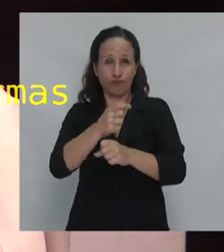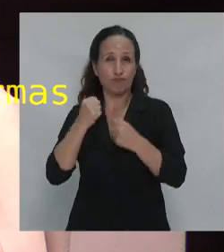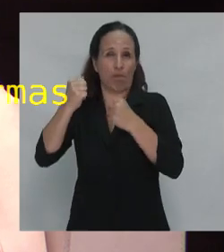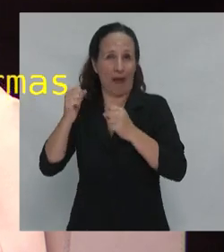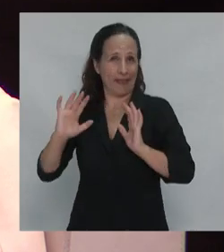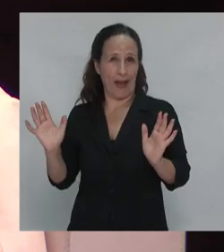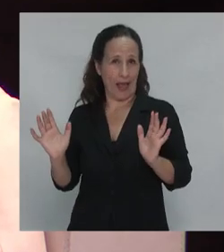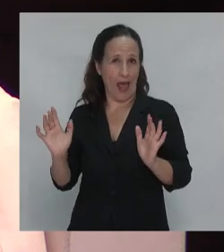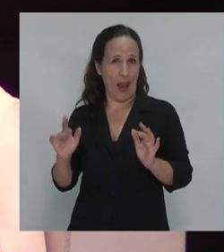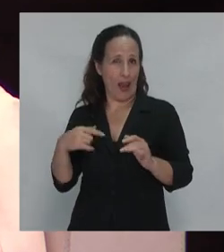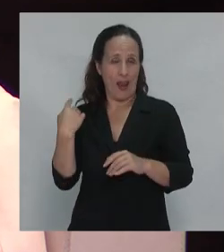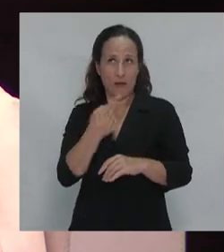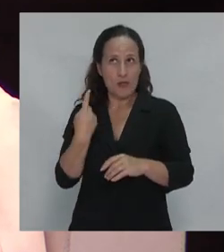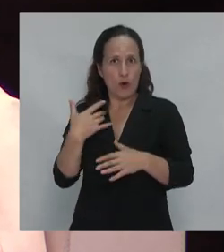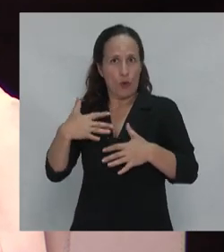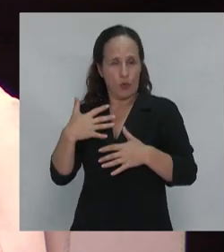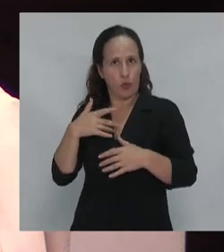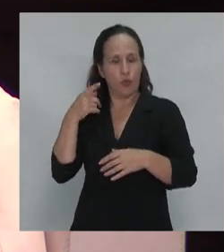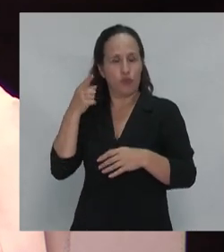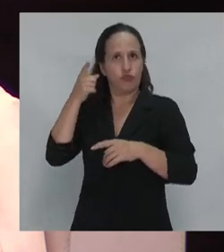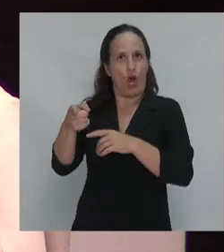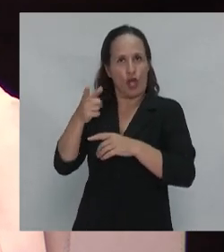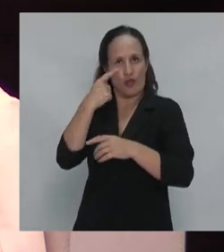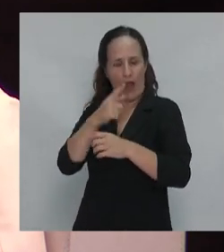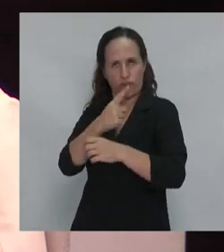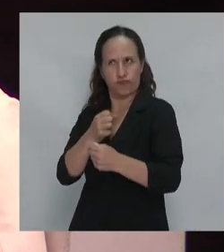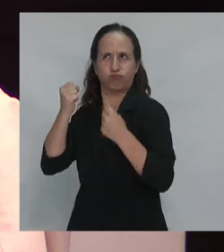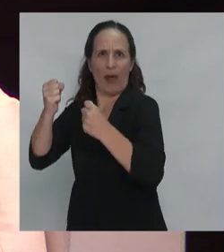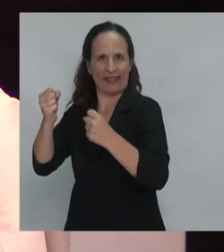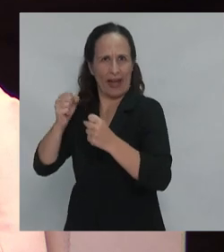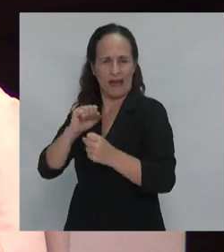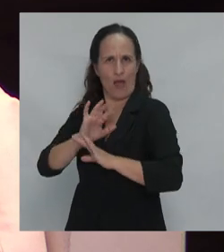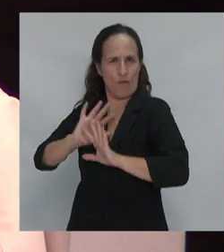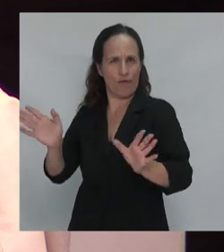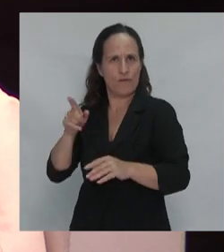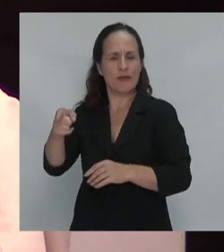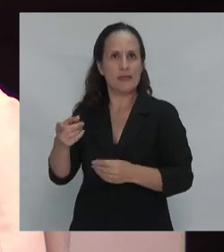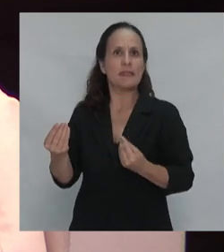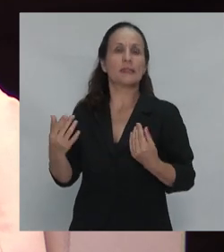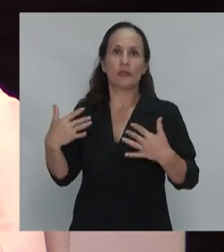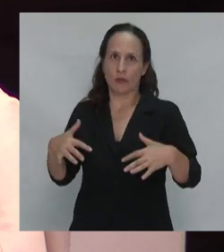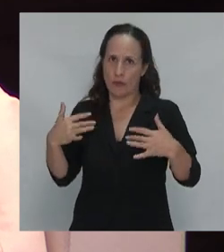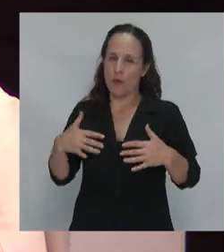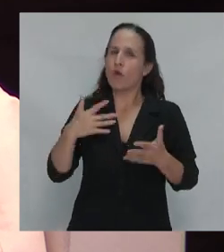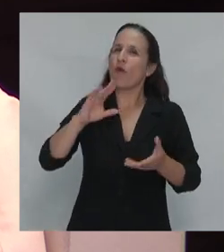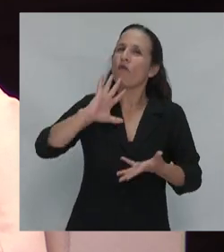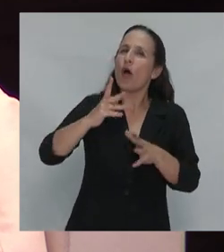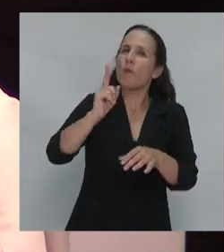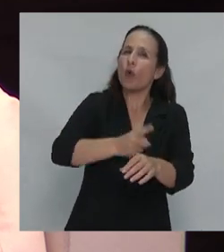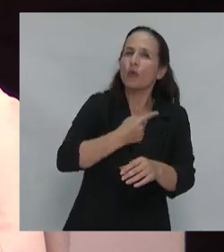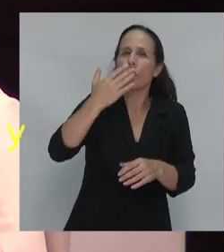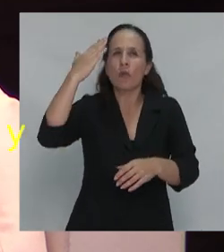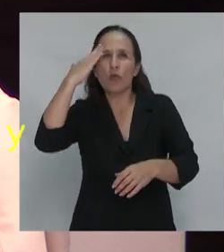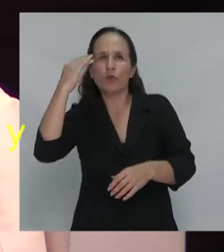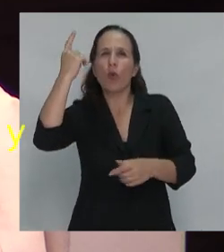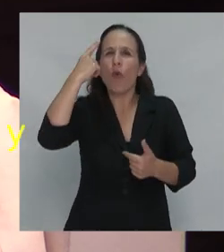fighting beliefs, traditions, social rules that justify